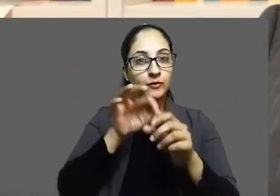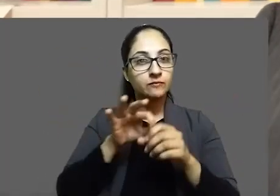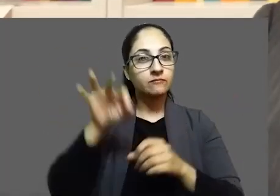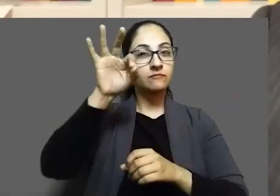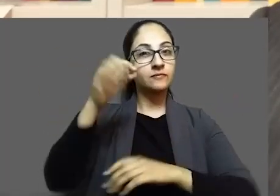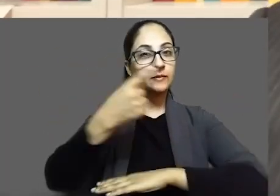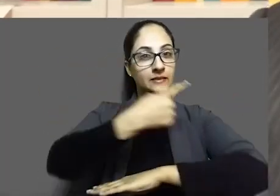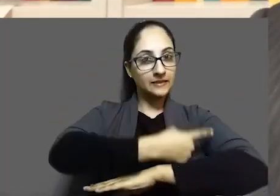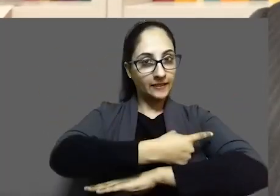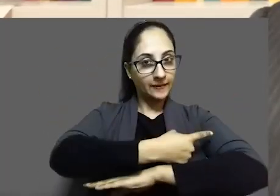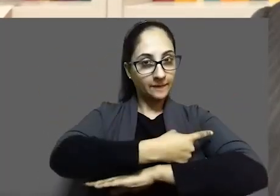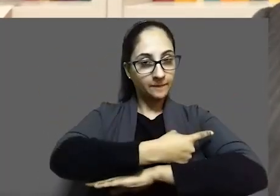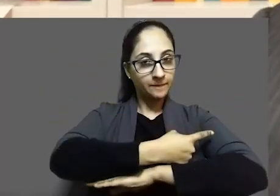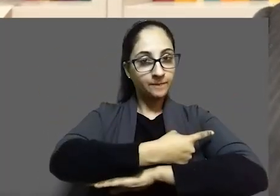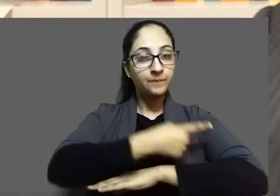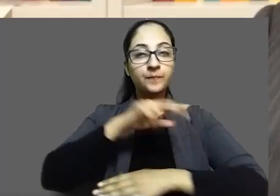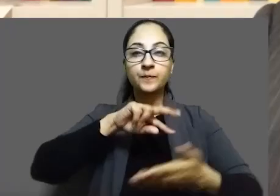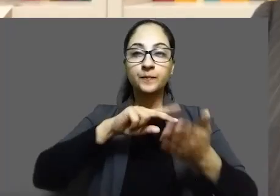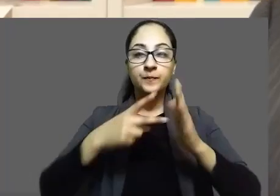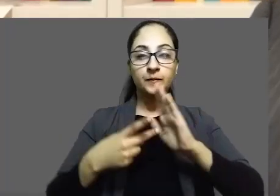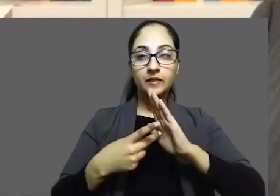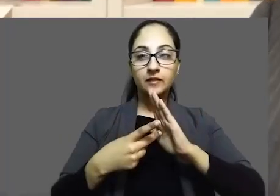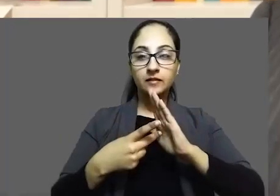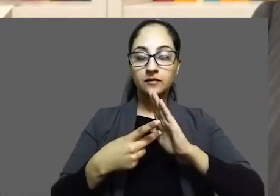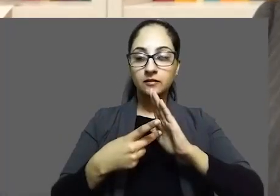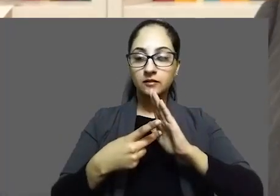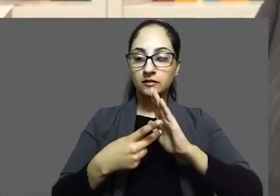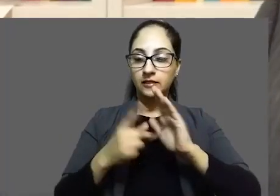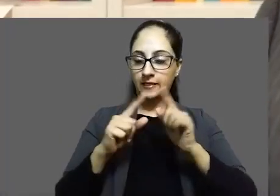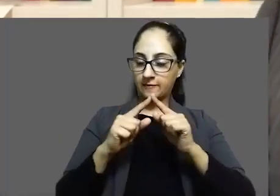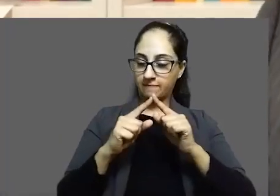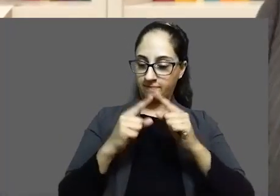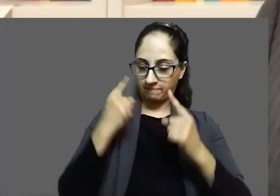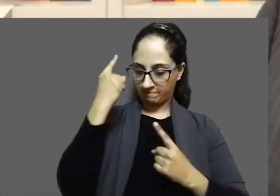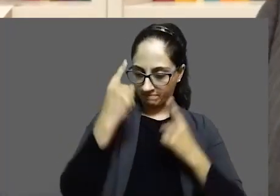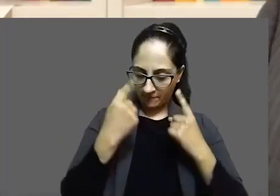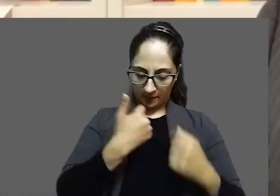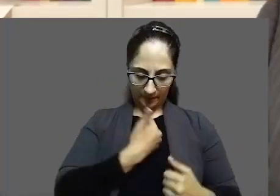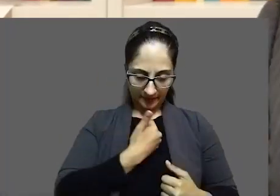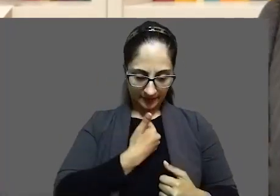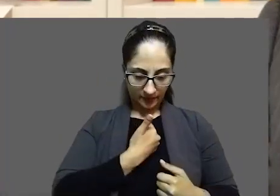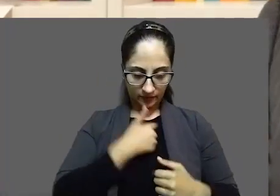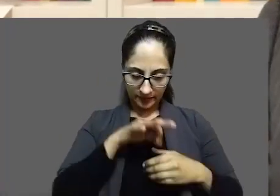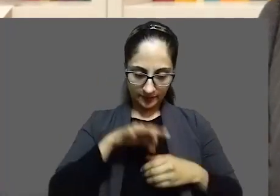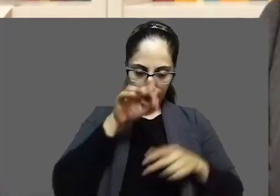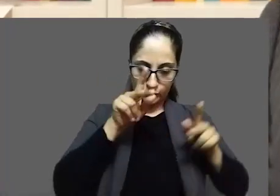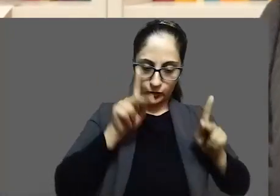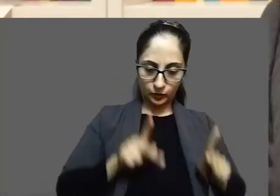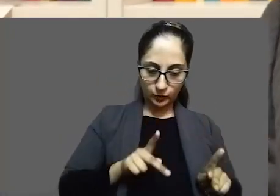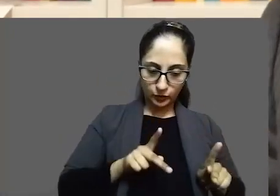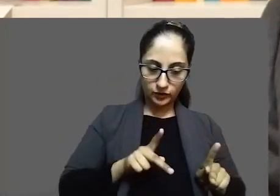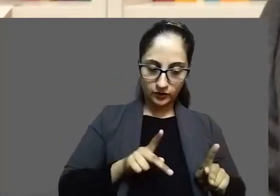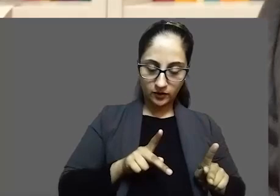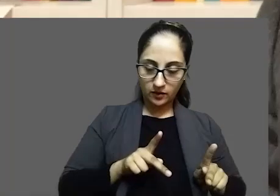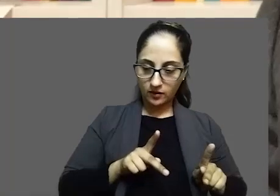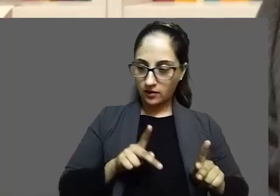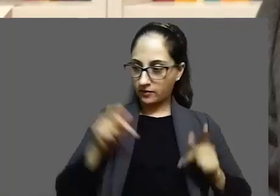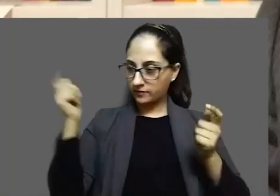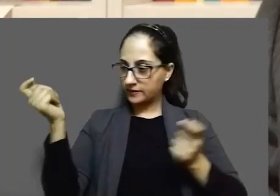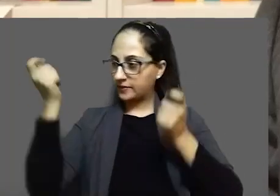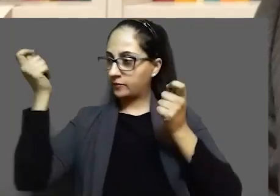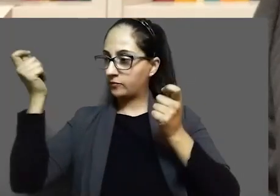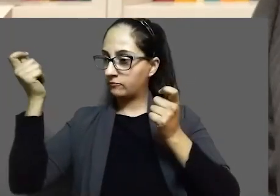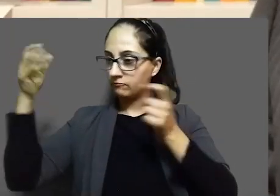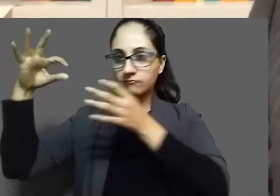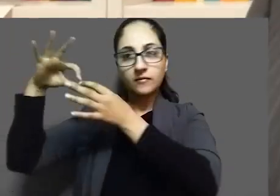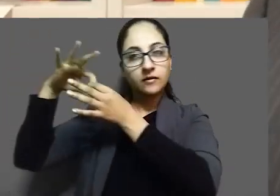times where we try to remember what it is for us as spiritual beings and bodies